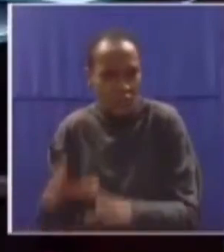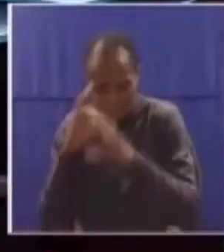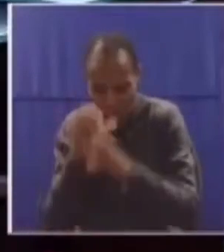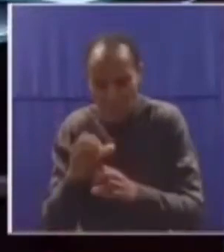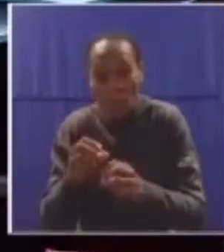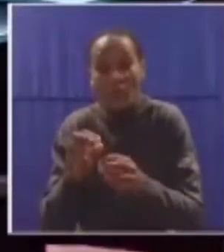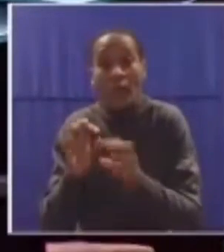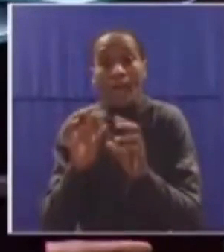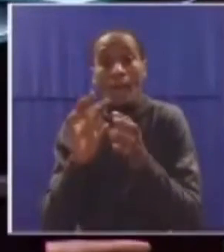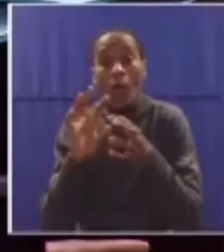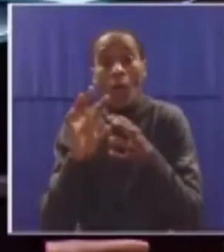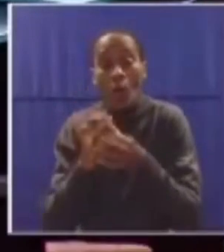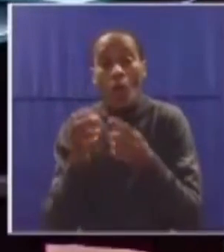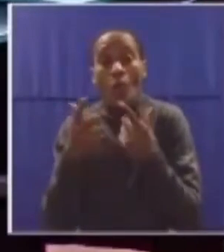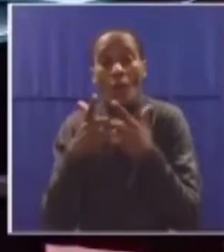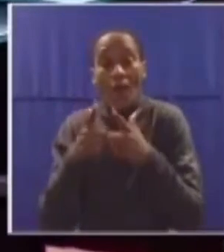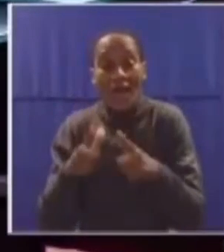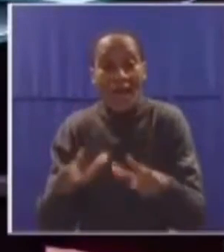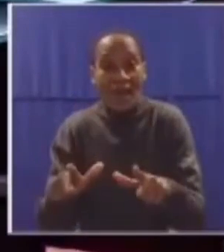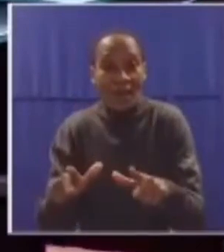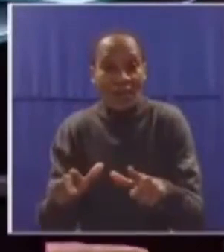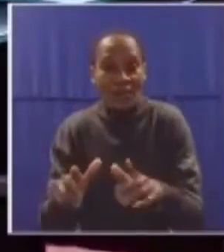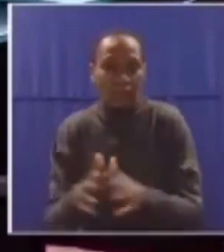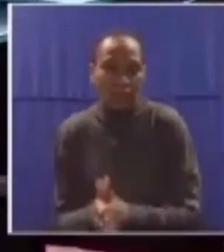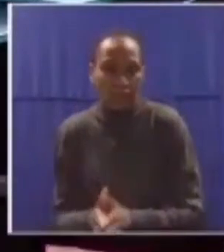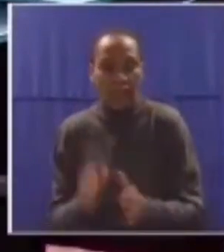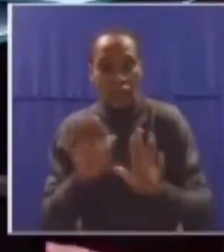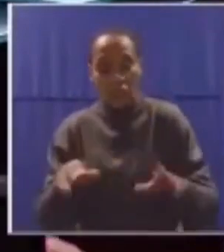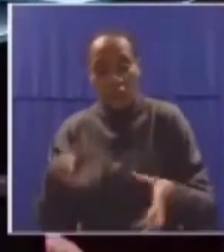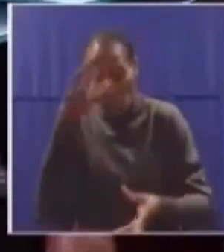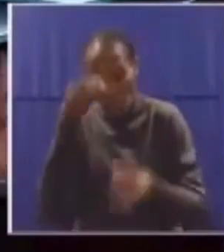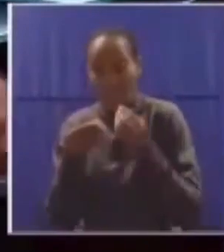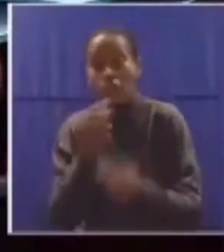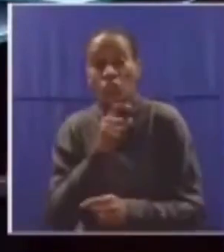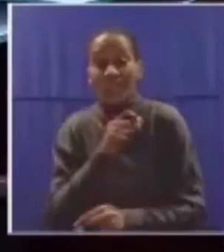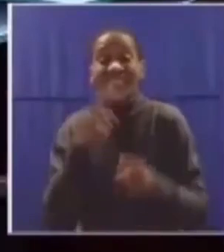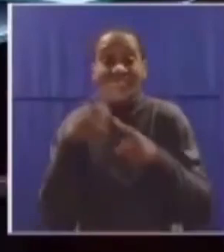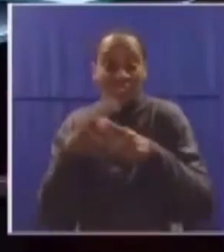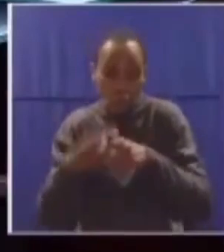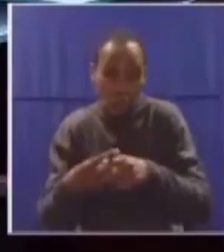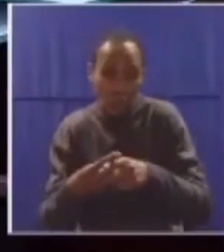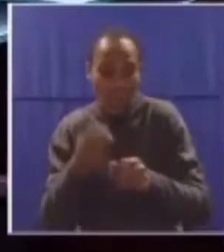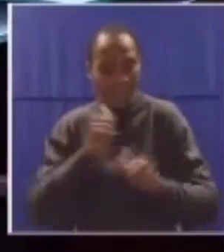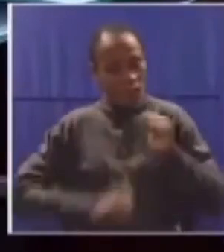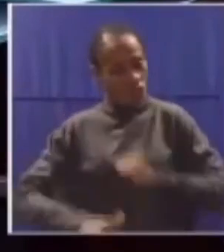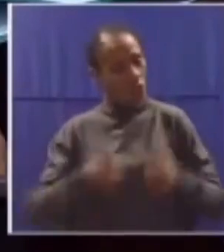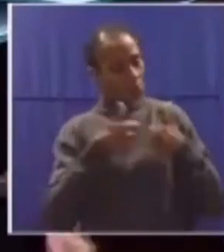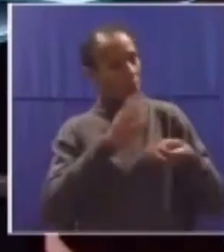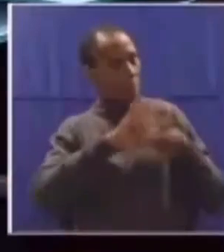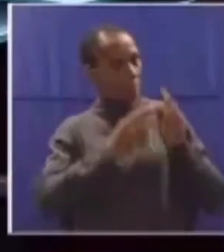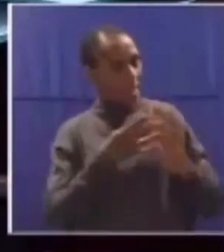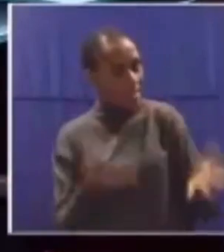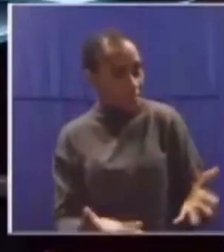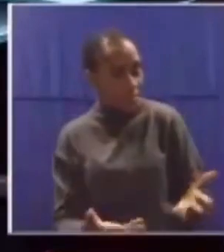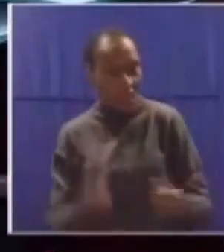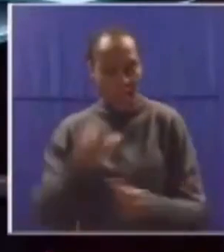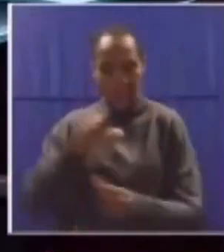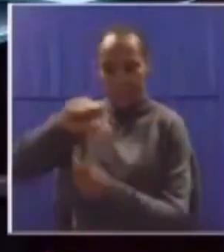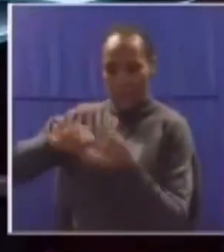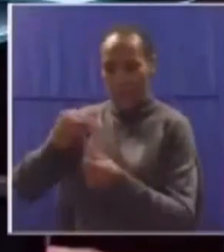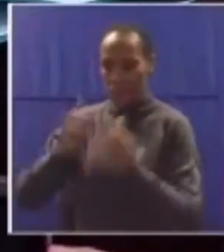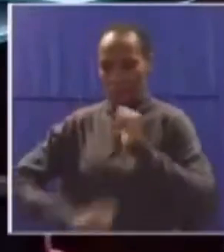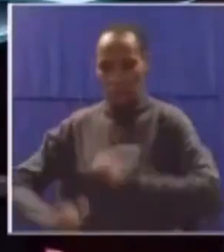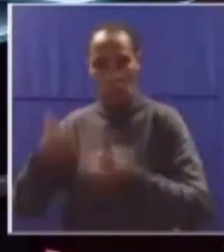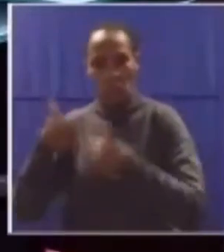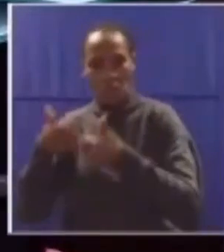encouraging. Children who were taught in Xhosa performed better in maths, performed better in science,